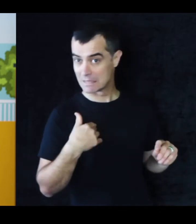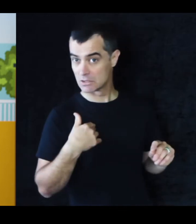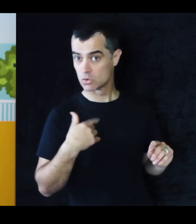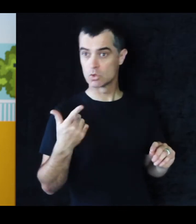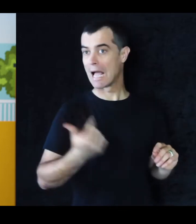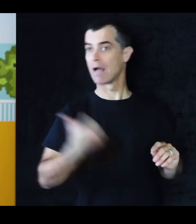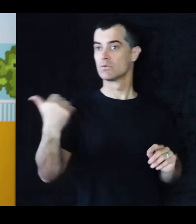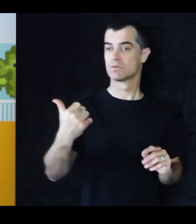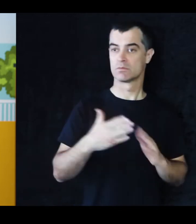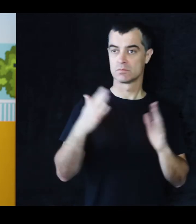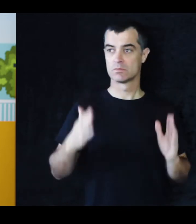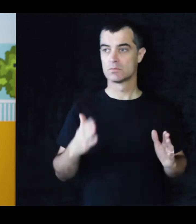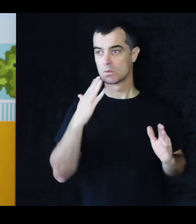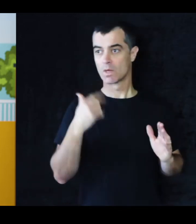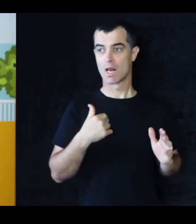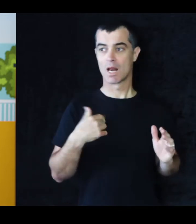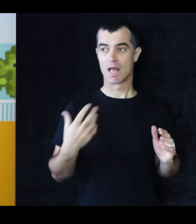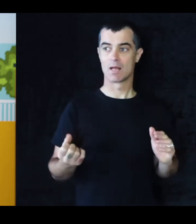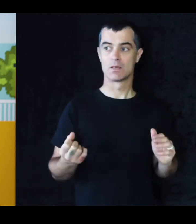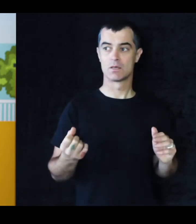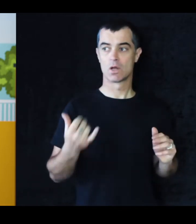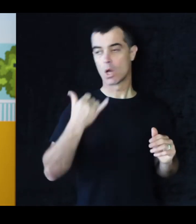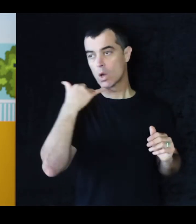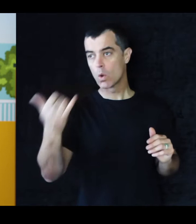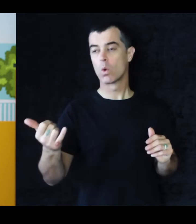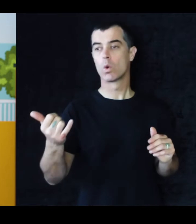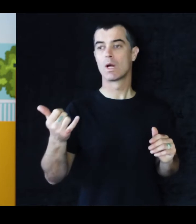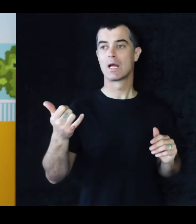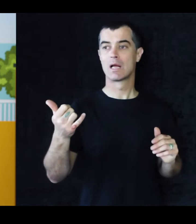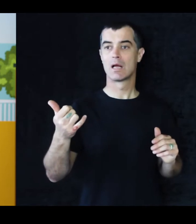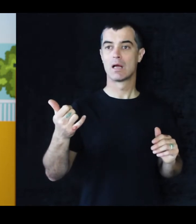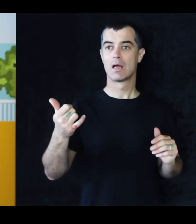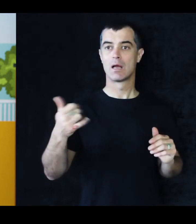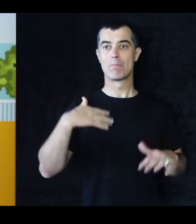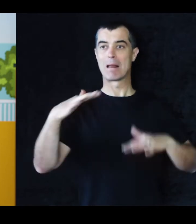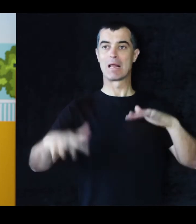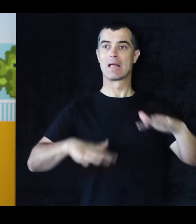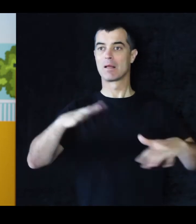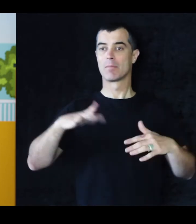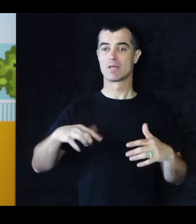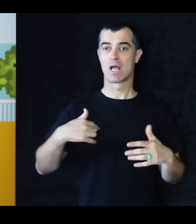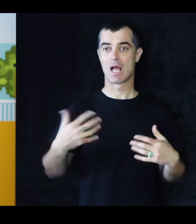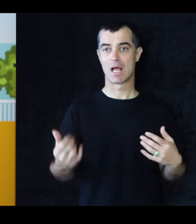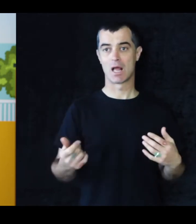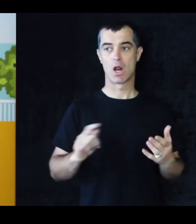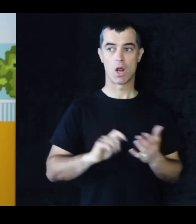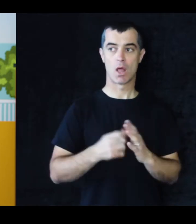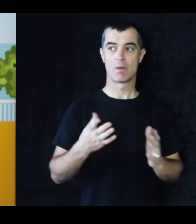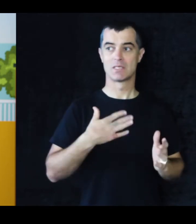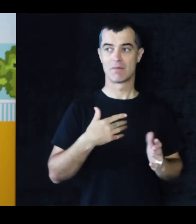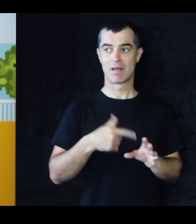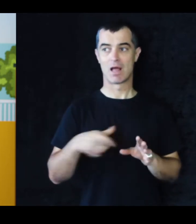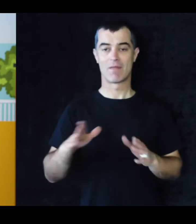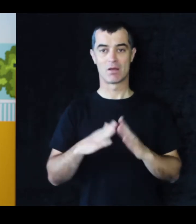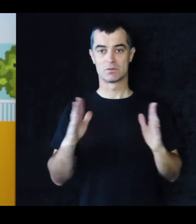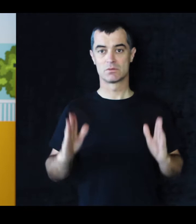from asking me to vacate the property when I had called them up in a state of panic because I